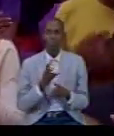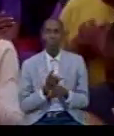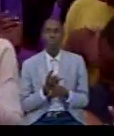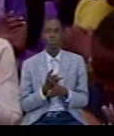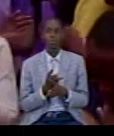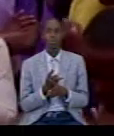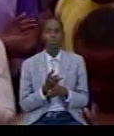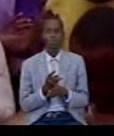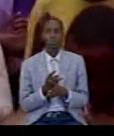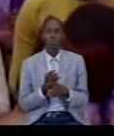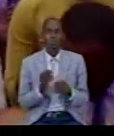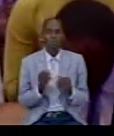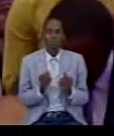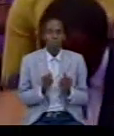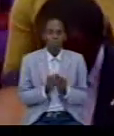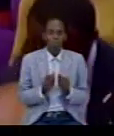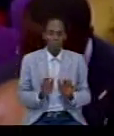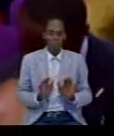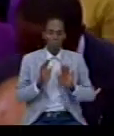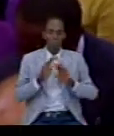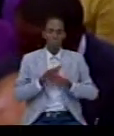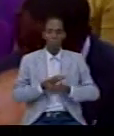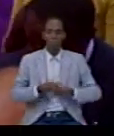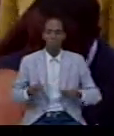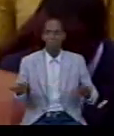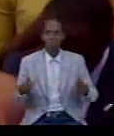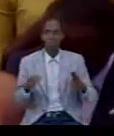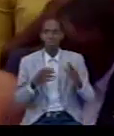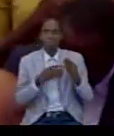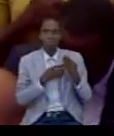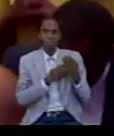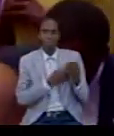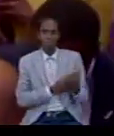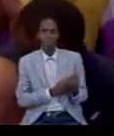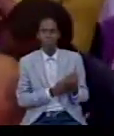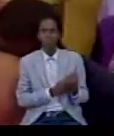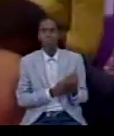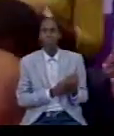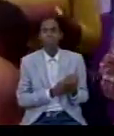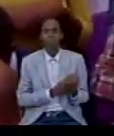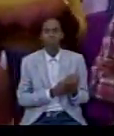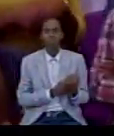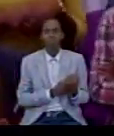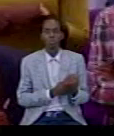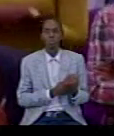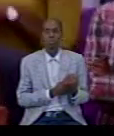the fearless, bold, courageous,